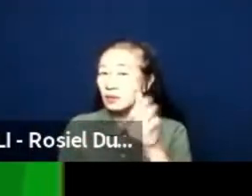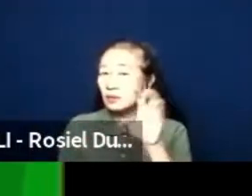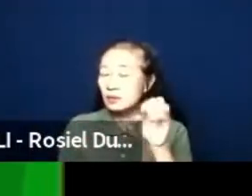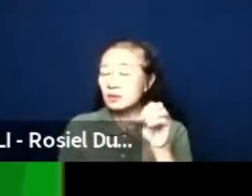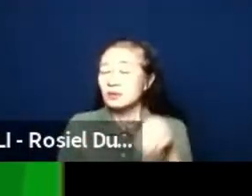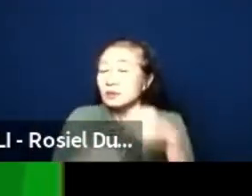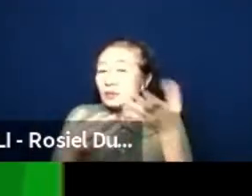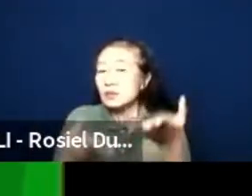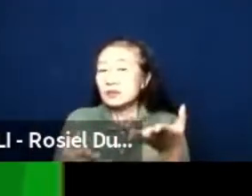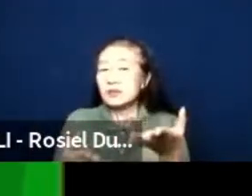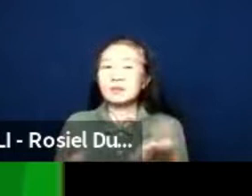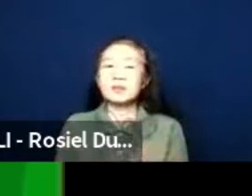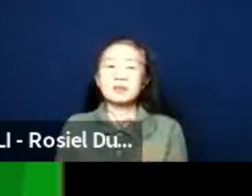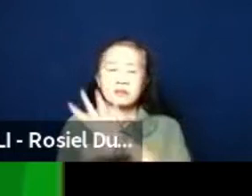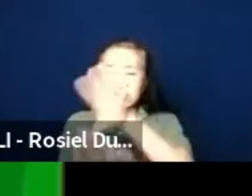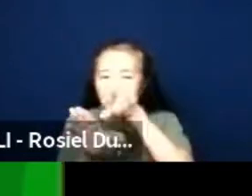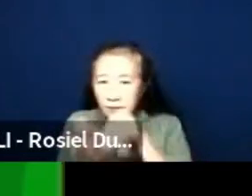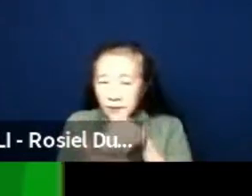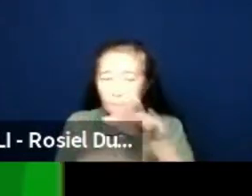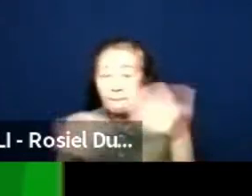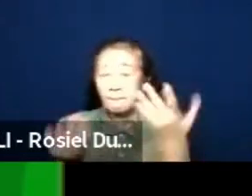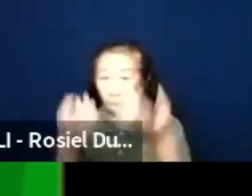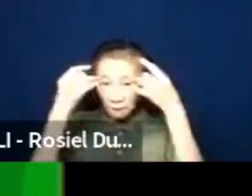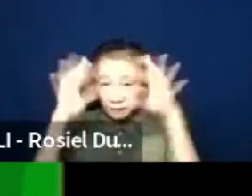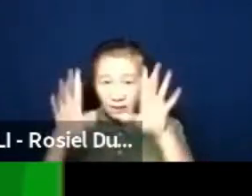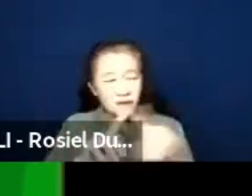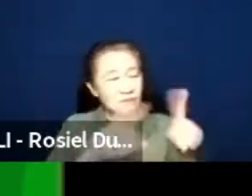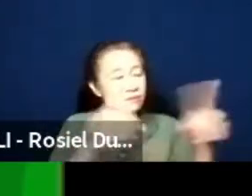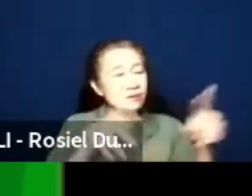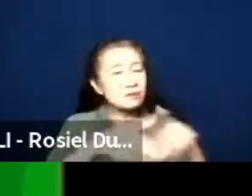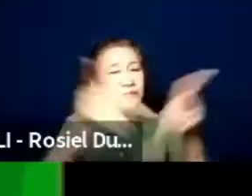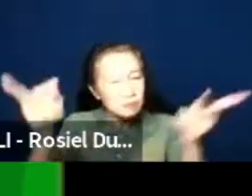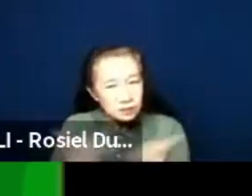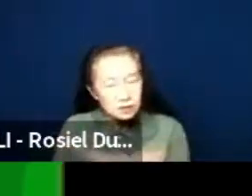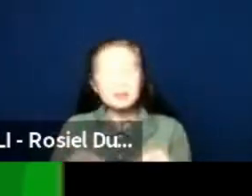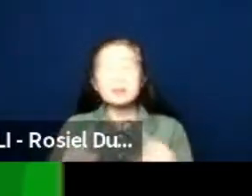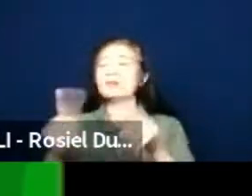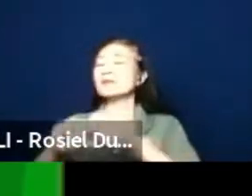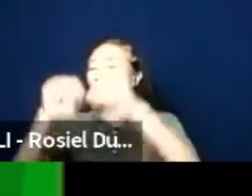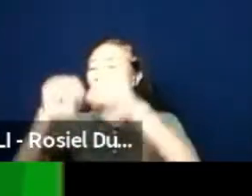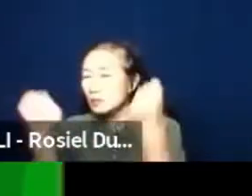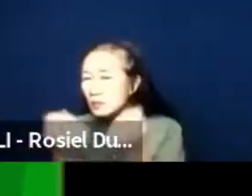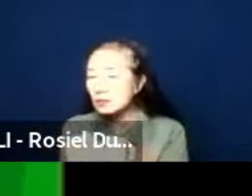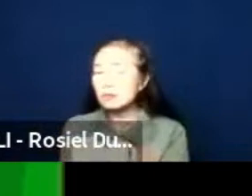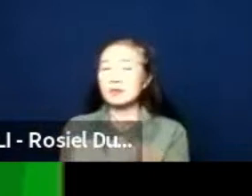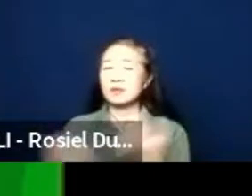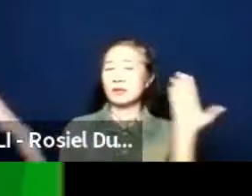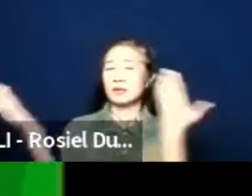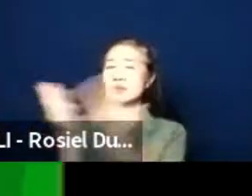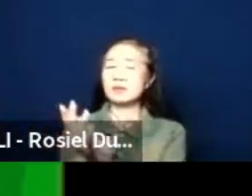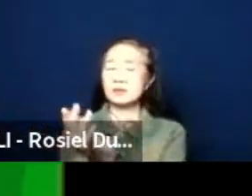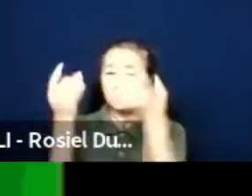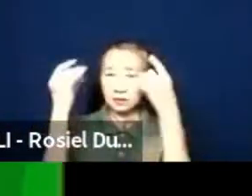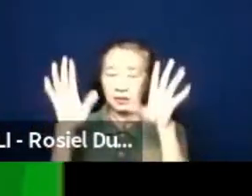comprehensive, all-hazard, multi-sectoral, interagency, and community-based approach to disaster risk